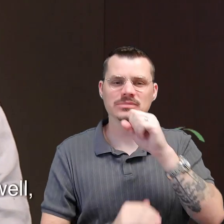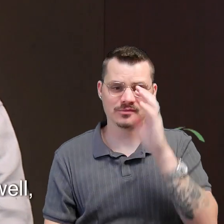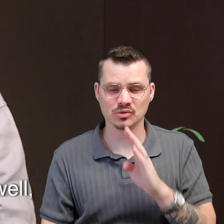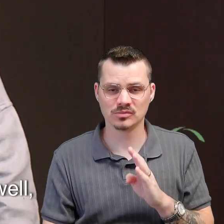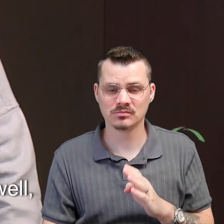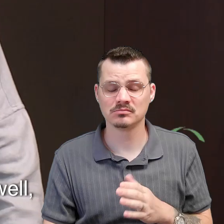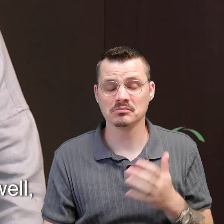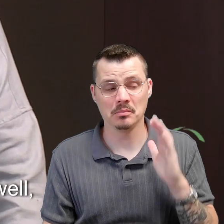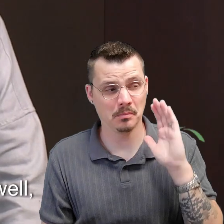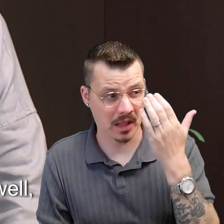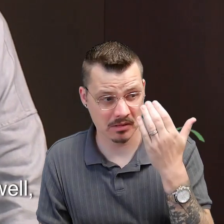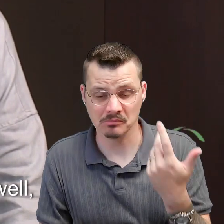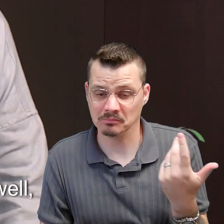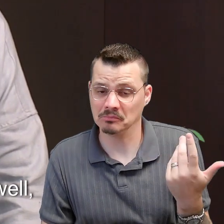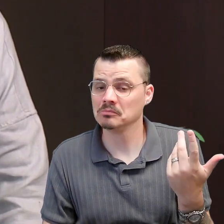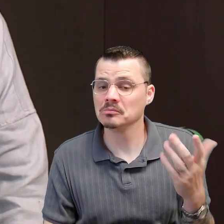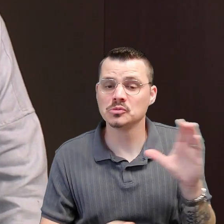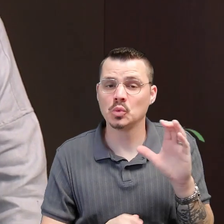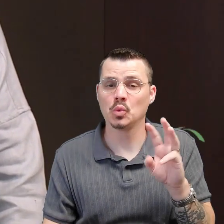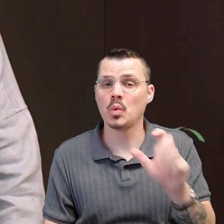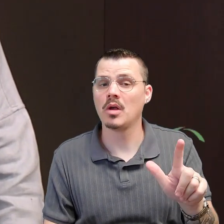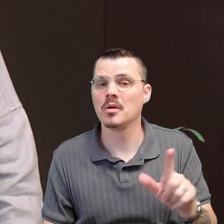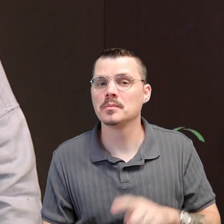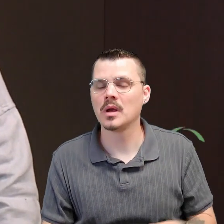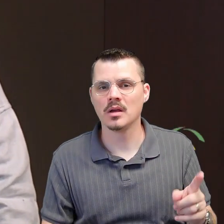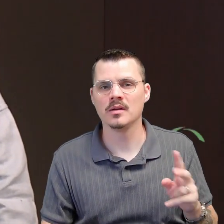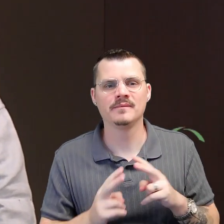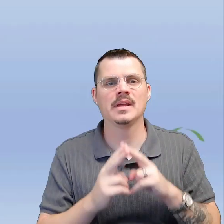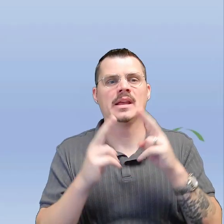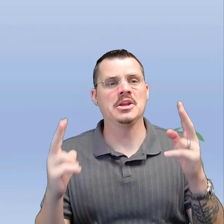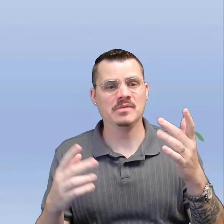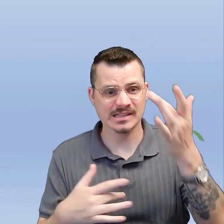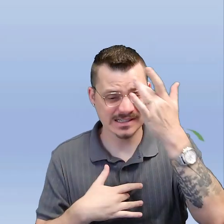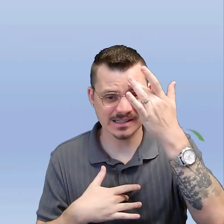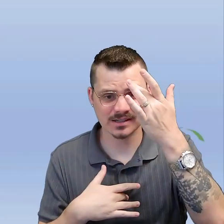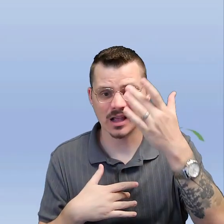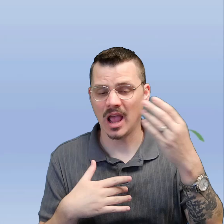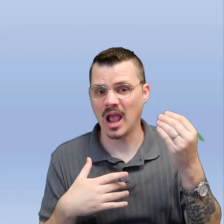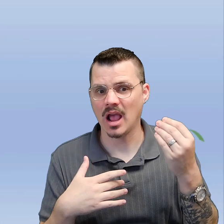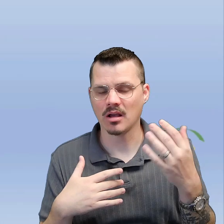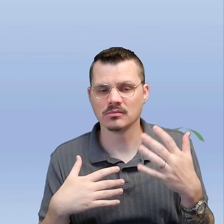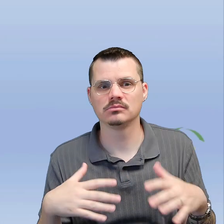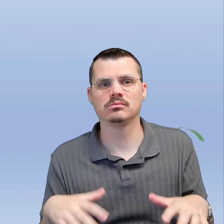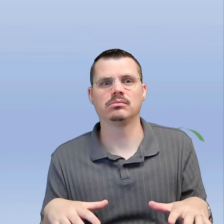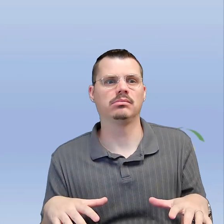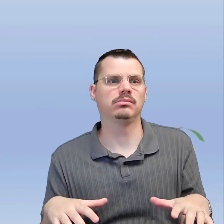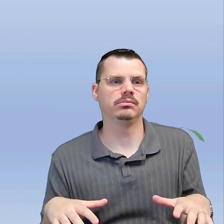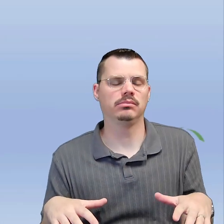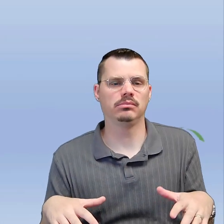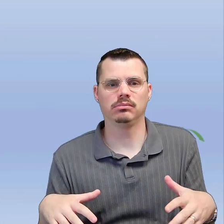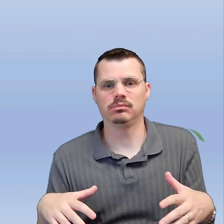Apparently, I'm told he's doing fairly well, but he was very, very ill. And incapacitated for